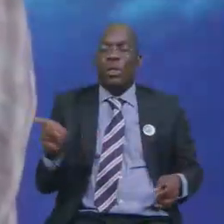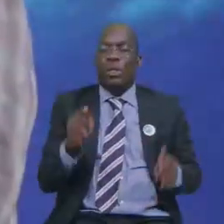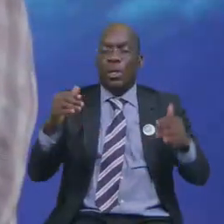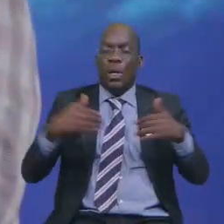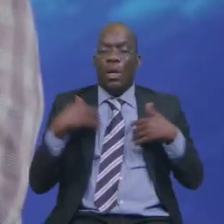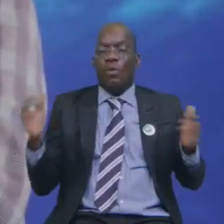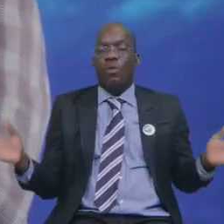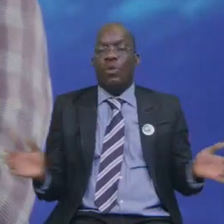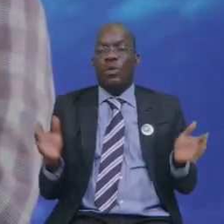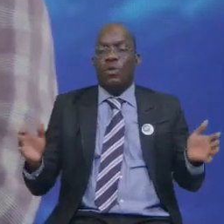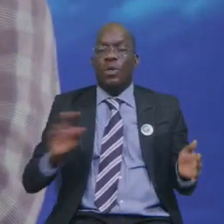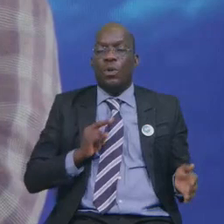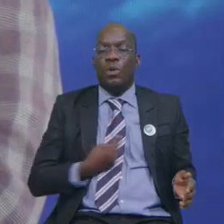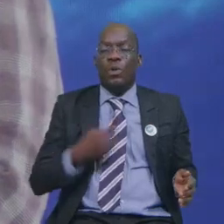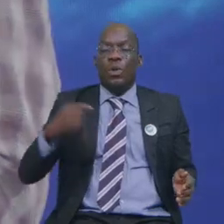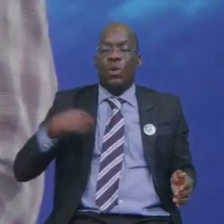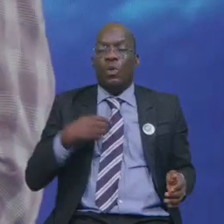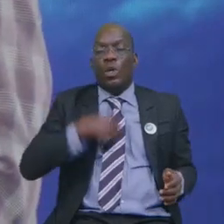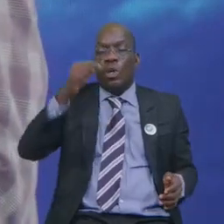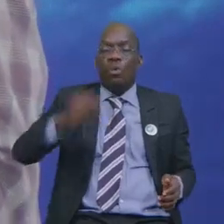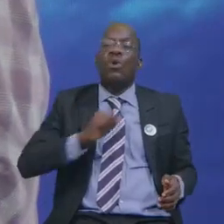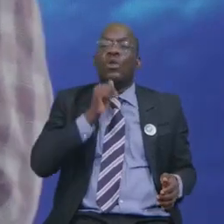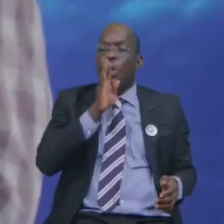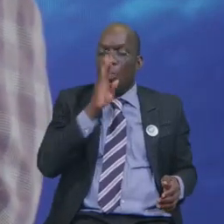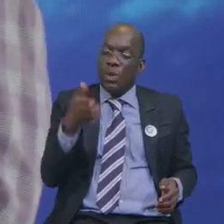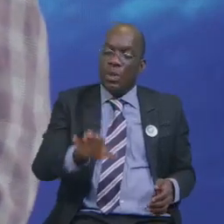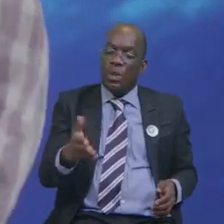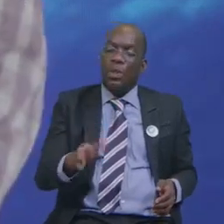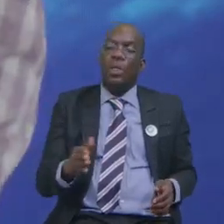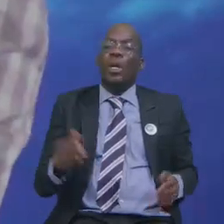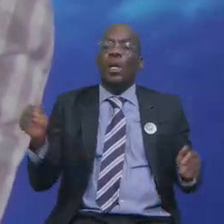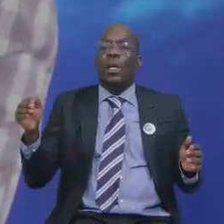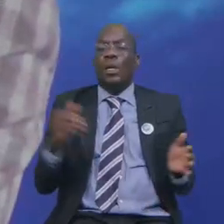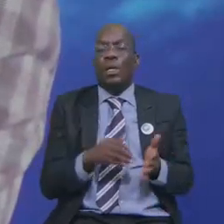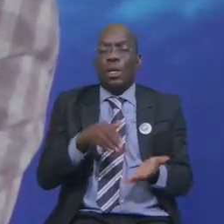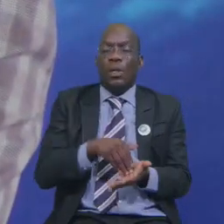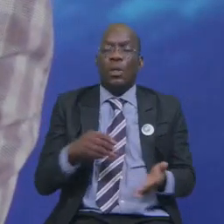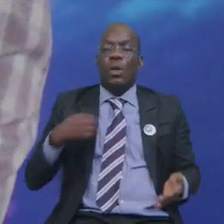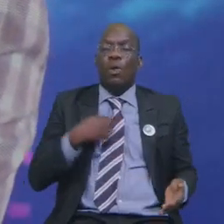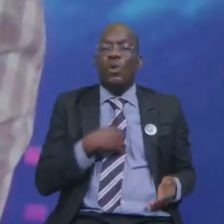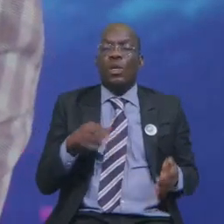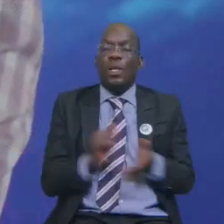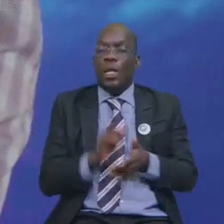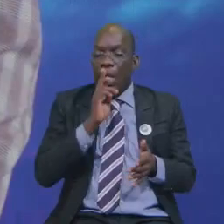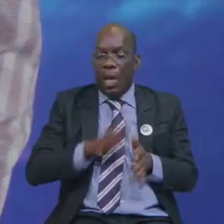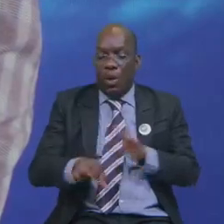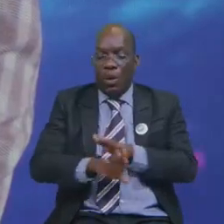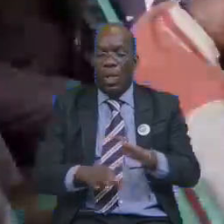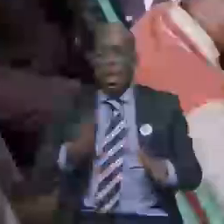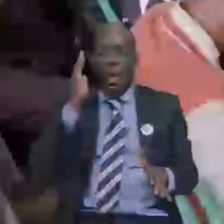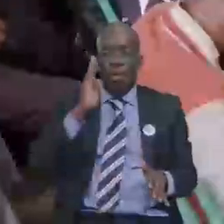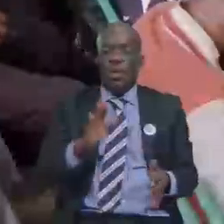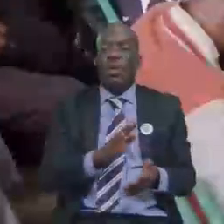not be unsteady anymore. And we who are subordinates will now come to the top.